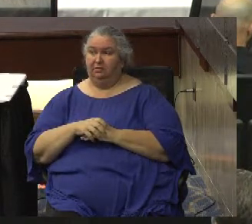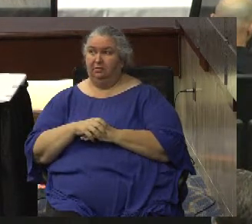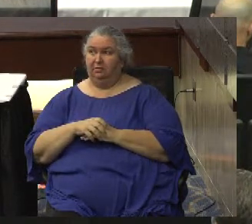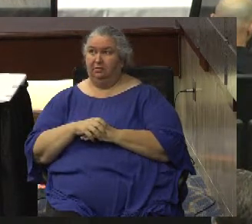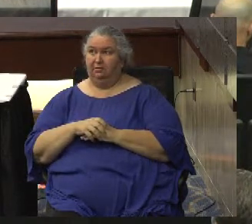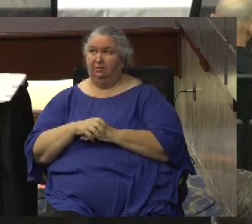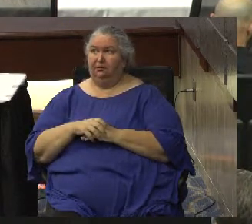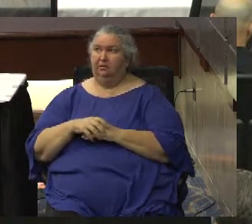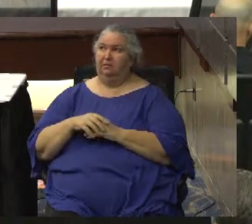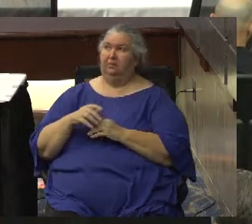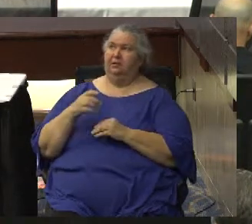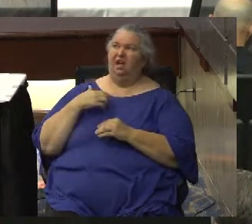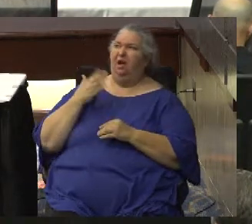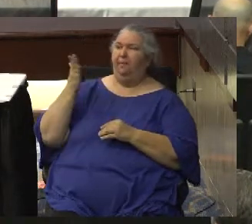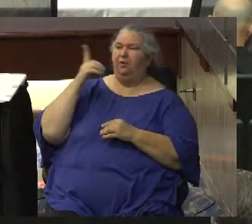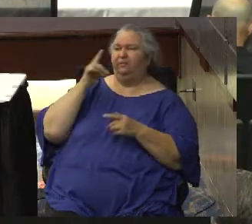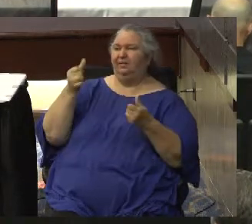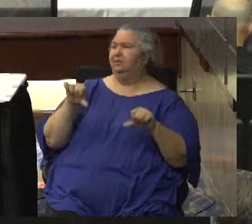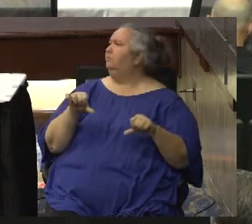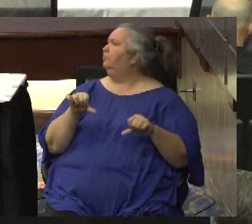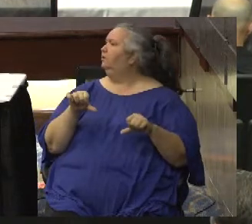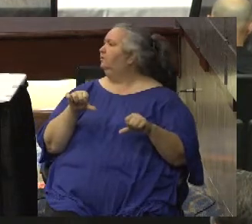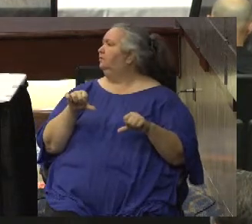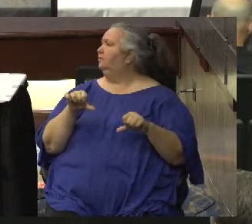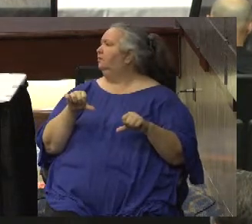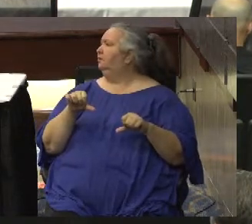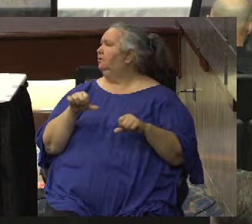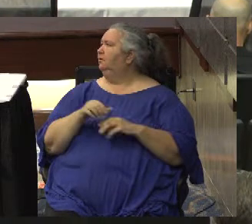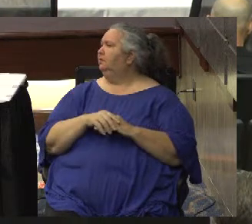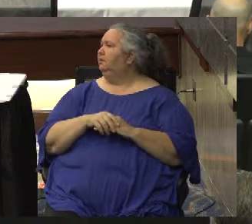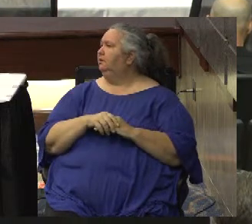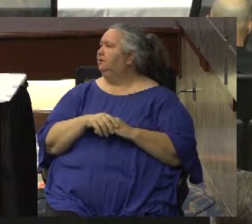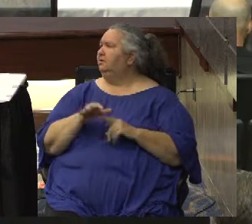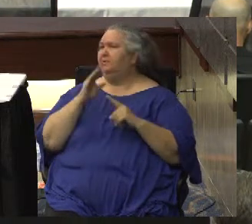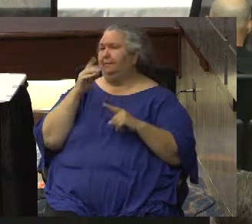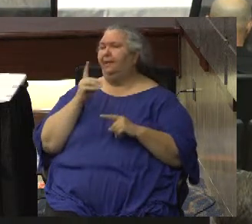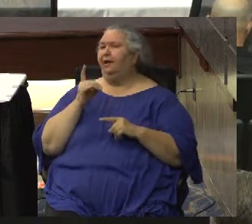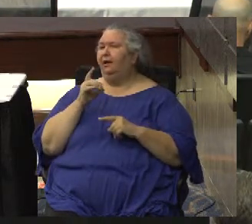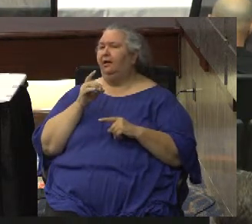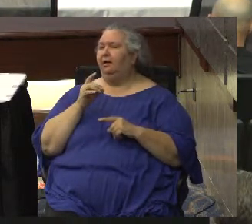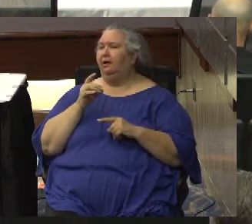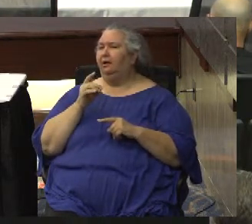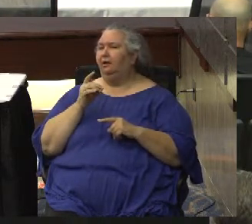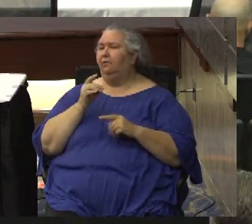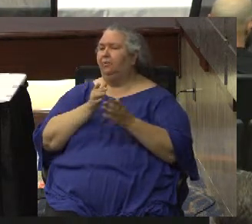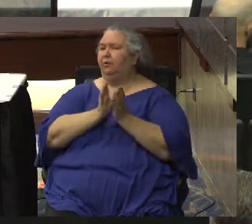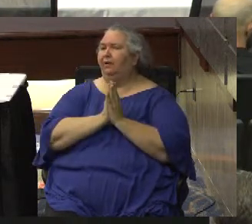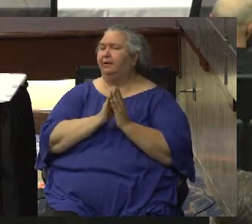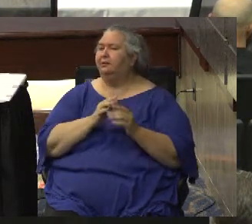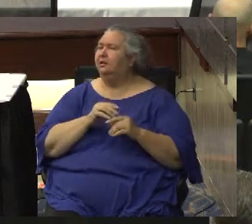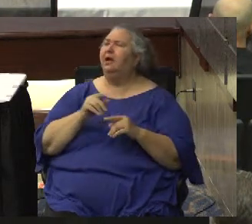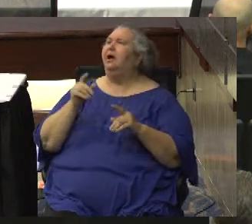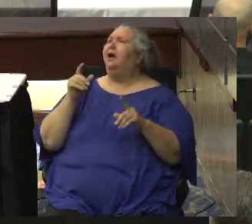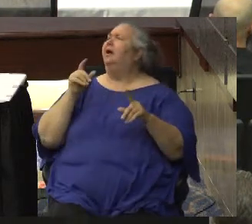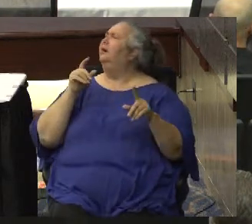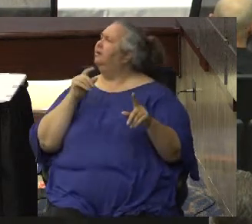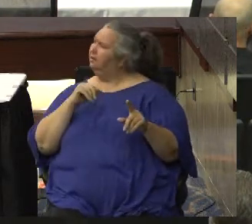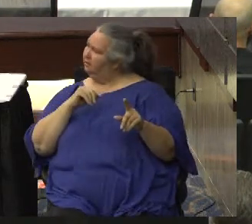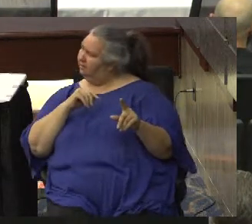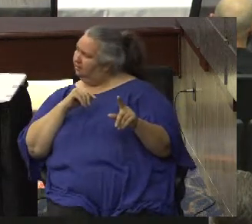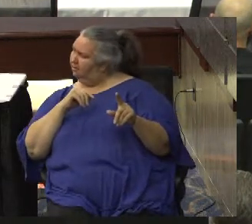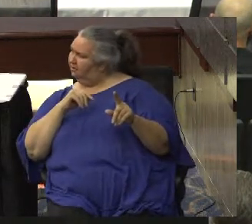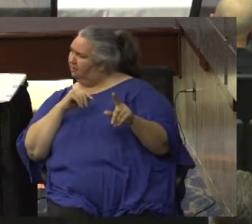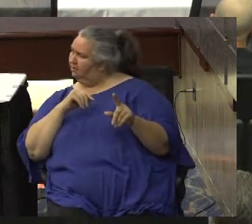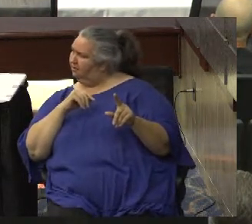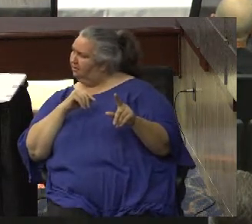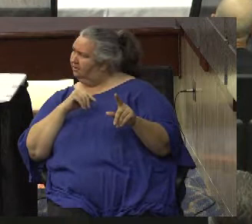I'll move for disapproval of this special permit request. Second. Any discussion? I think I've been consistent in my logic here, and I